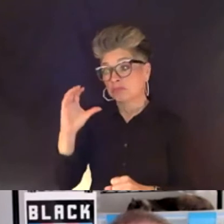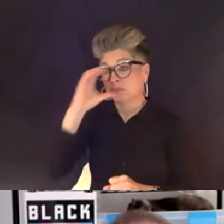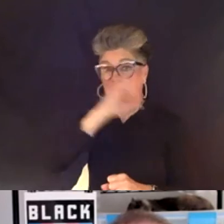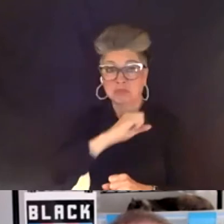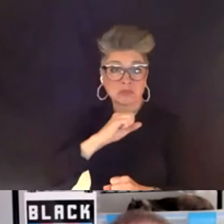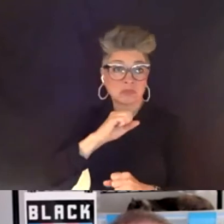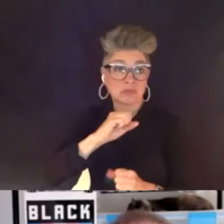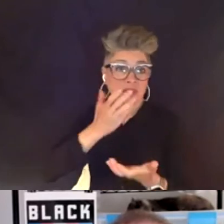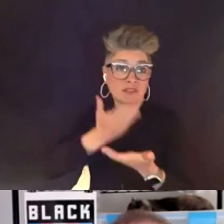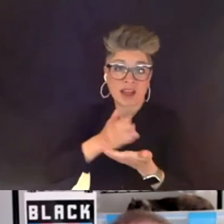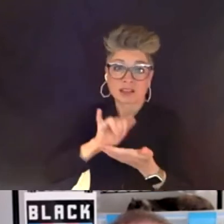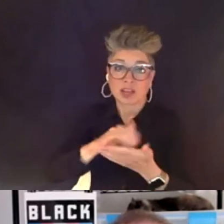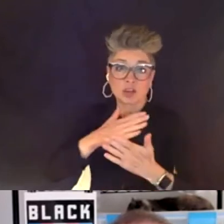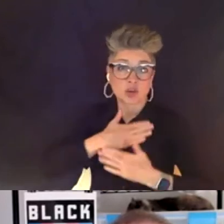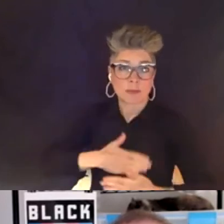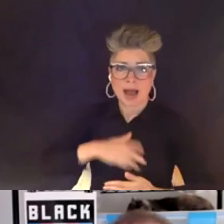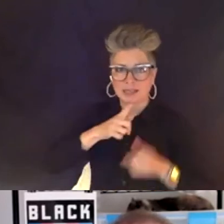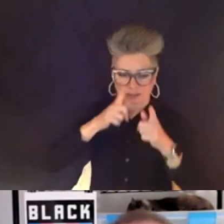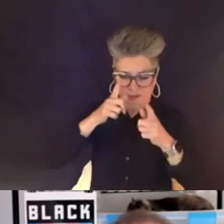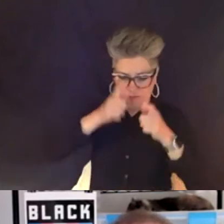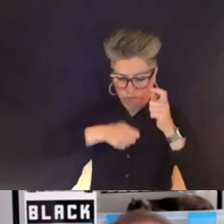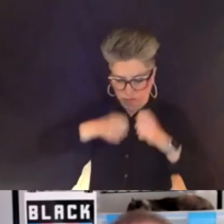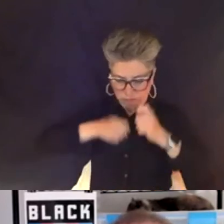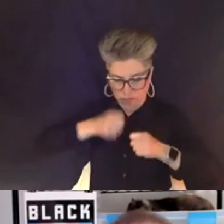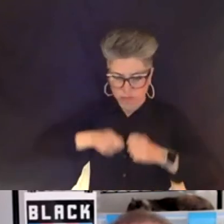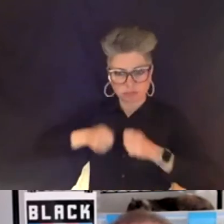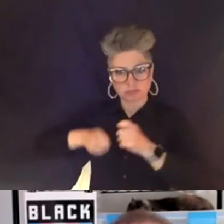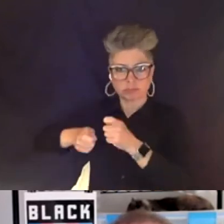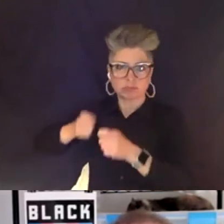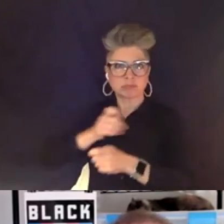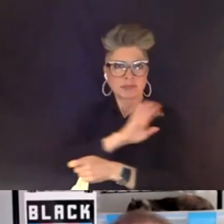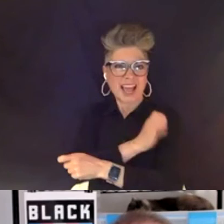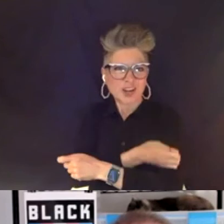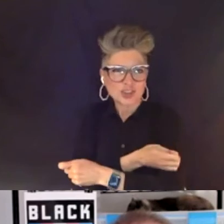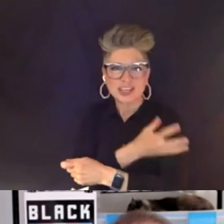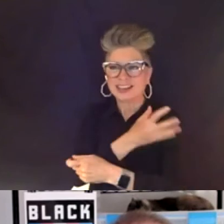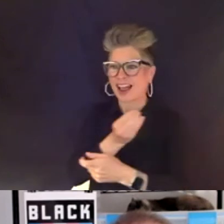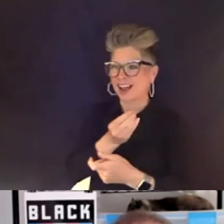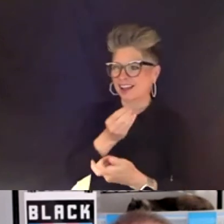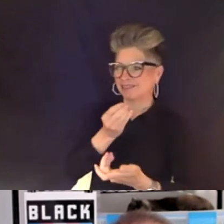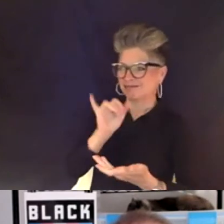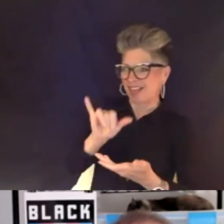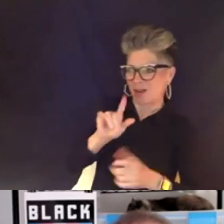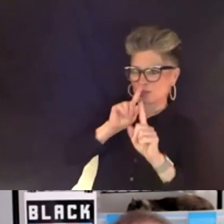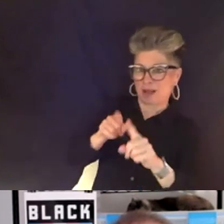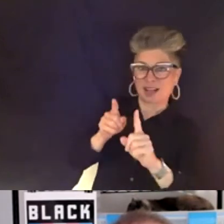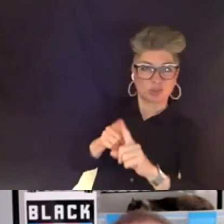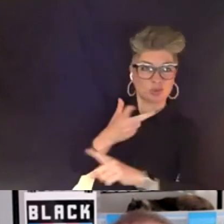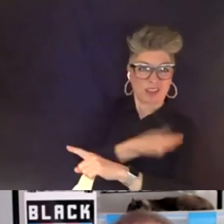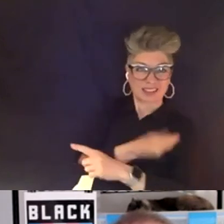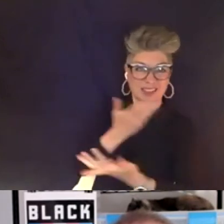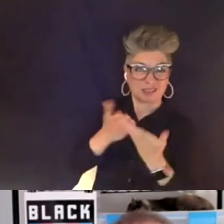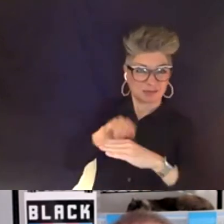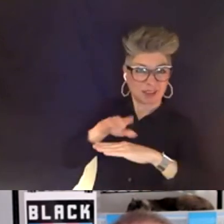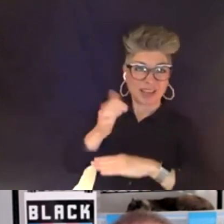fact that your body is reconnoitering some energy and having that response to the vaccine, and that has affected those